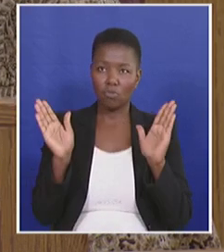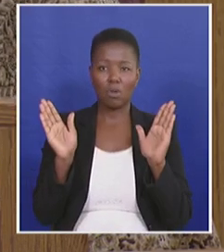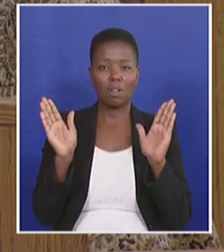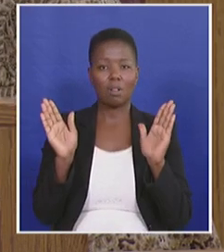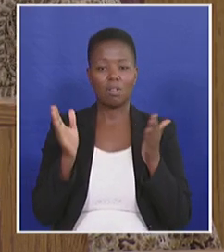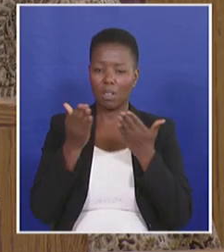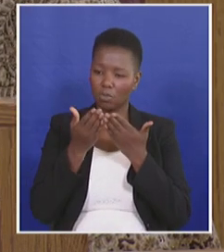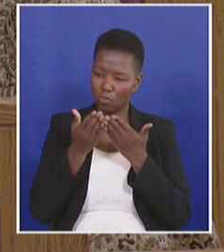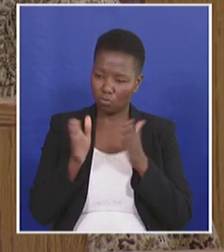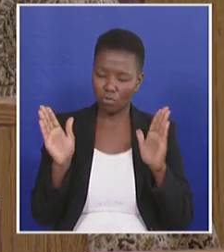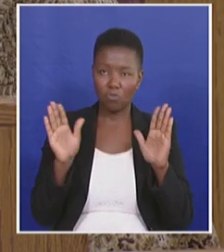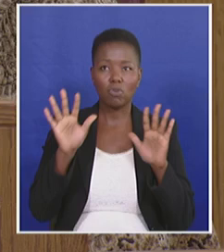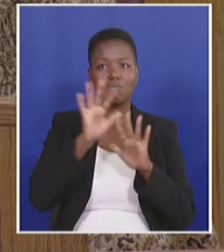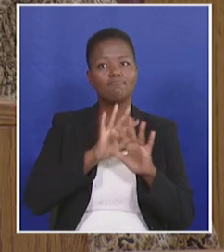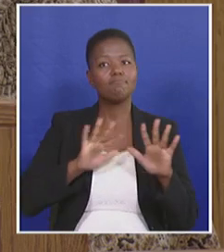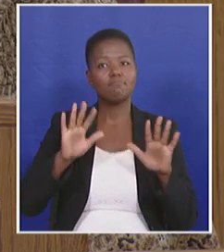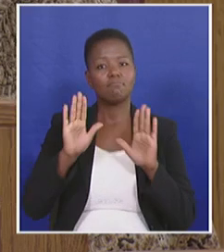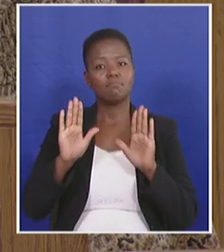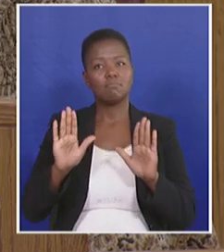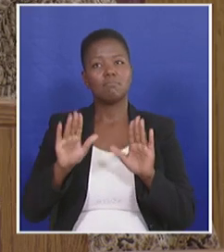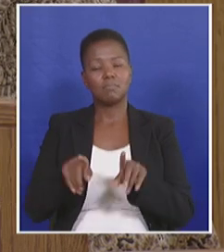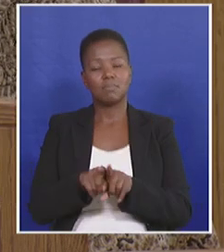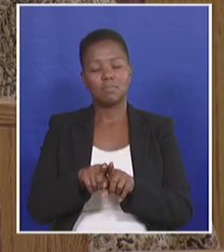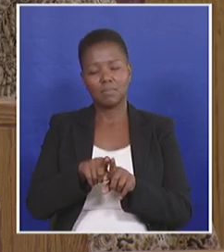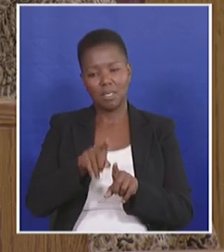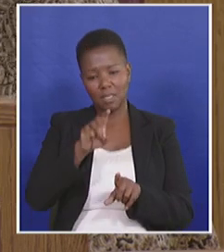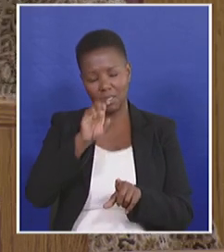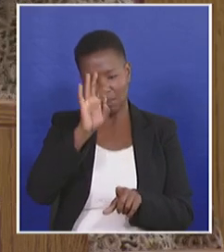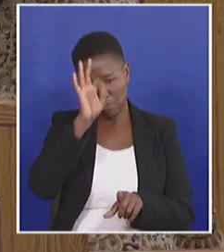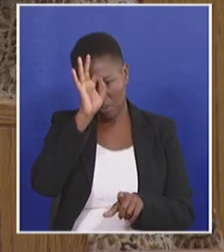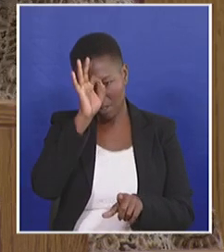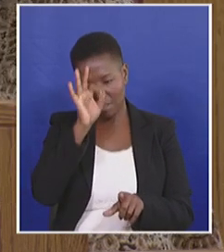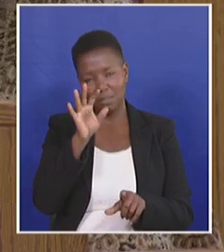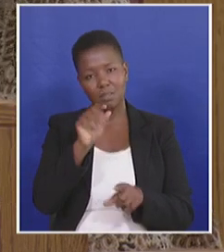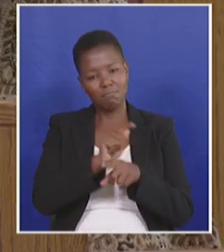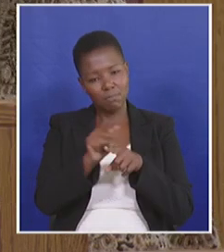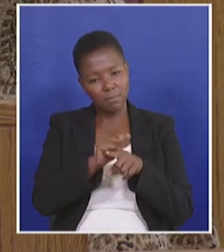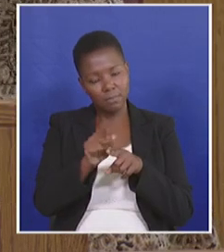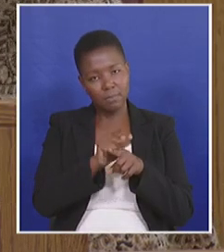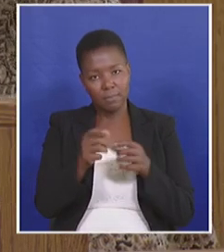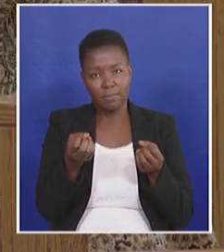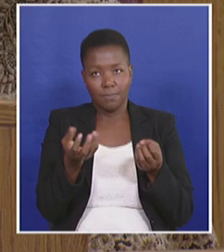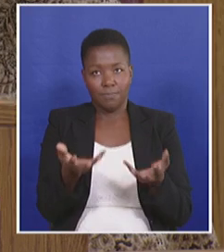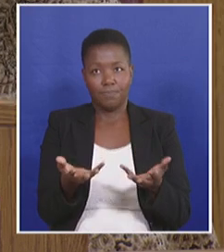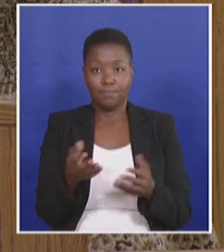skilling and re-equipping of the police. If you take a